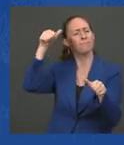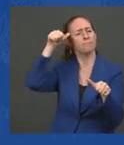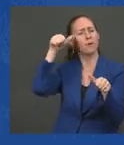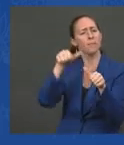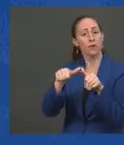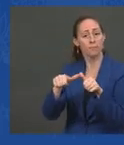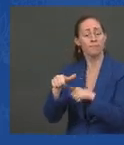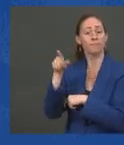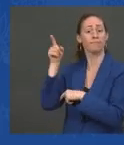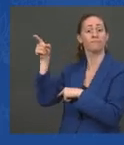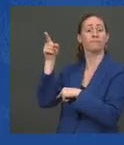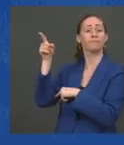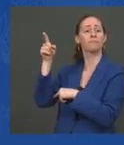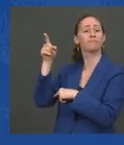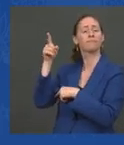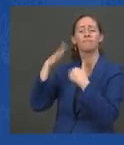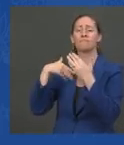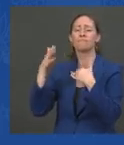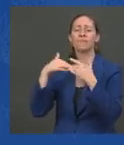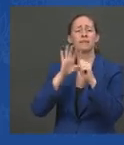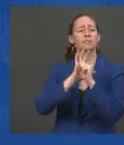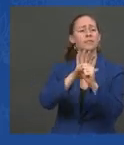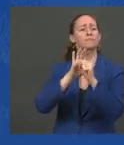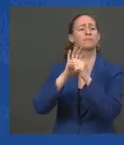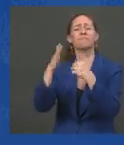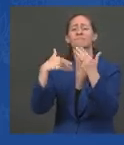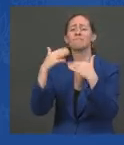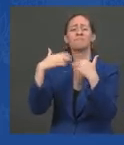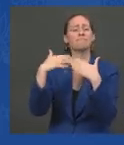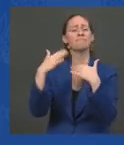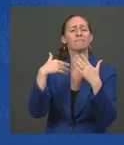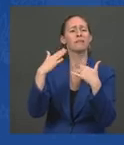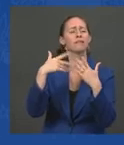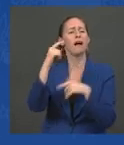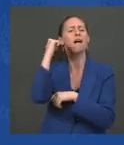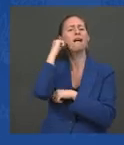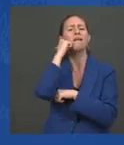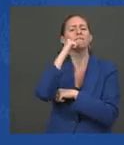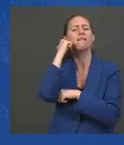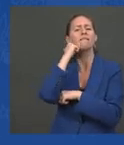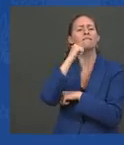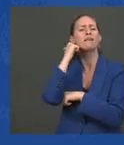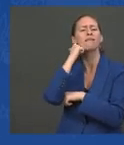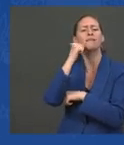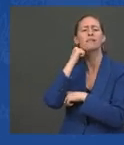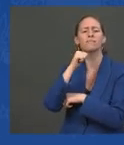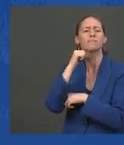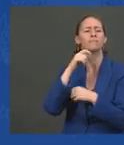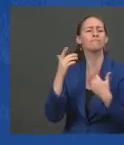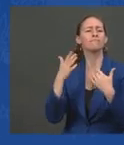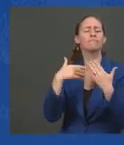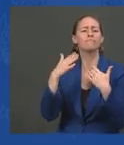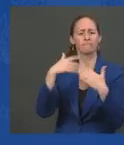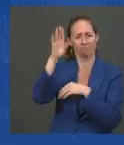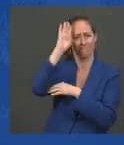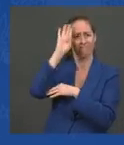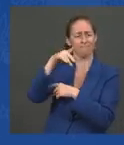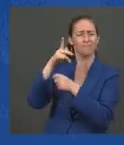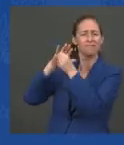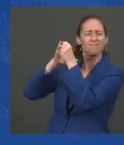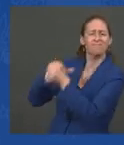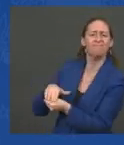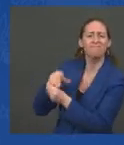even as on a daily basis his character was being maligned. He